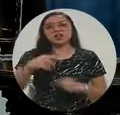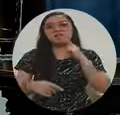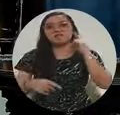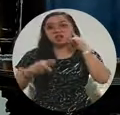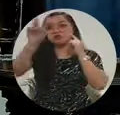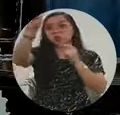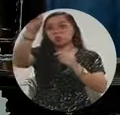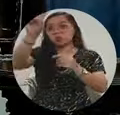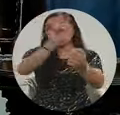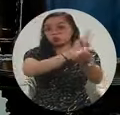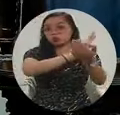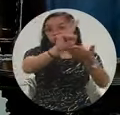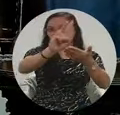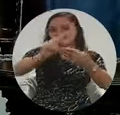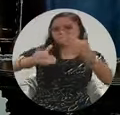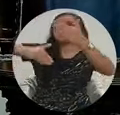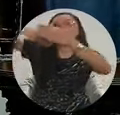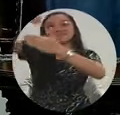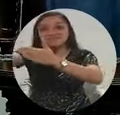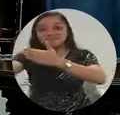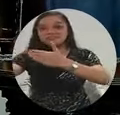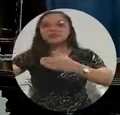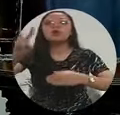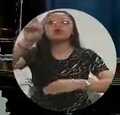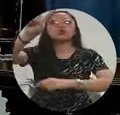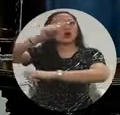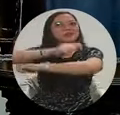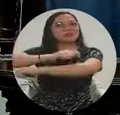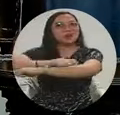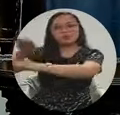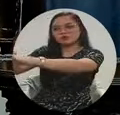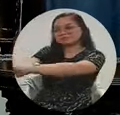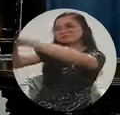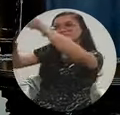May son, 2 weeks later, duha na ka-table.